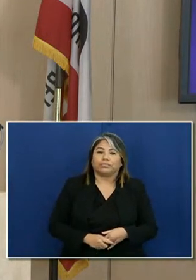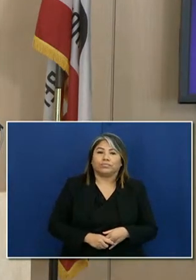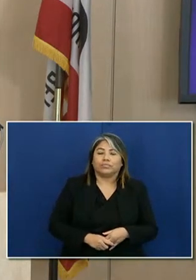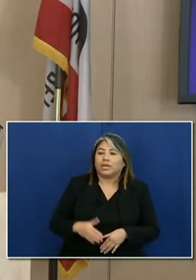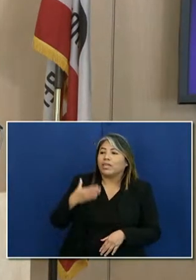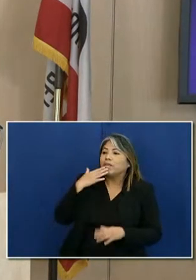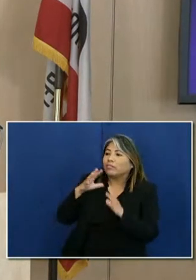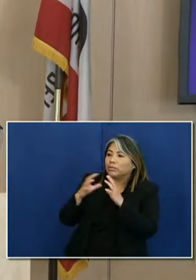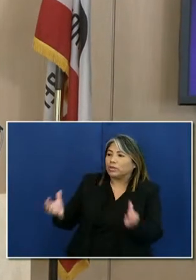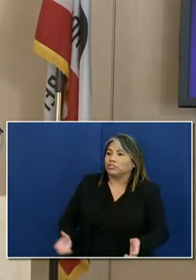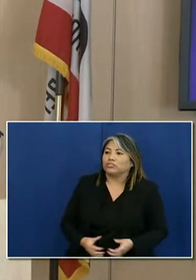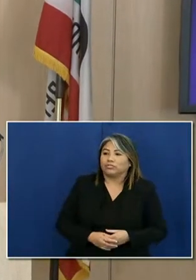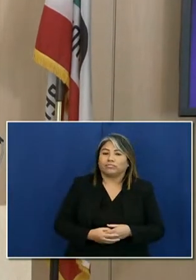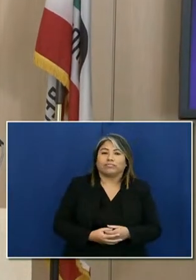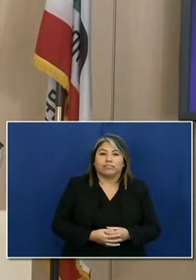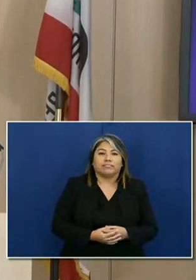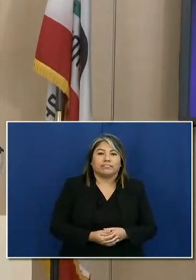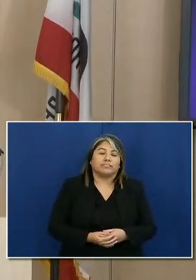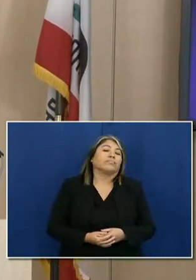Thank you very much.